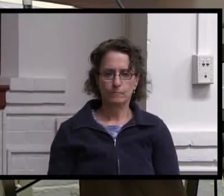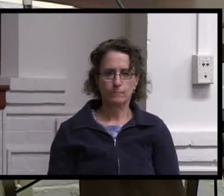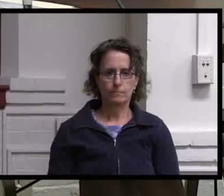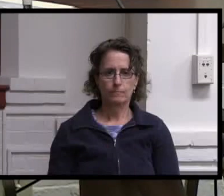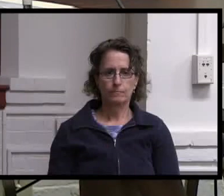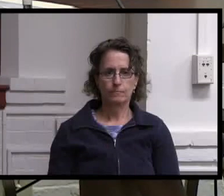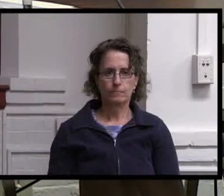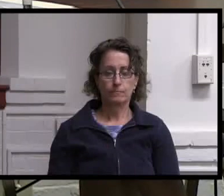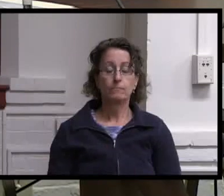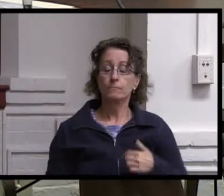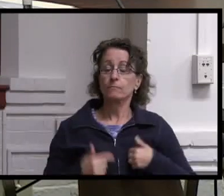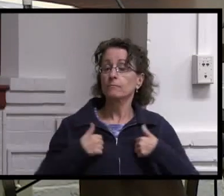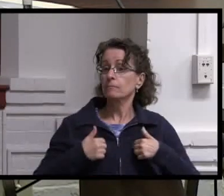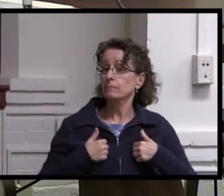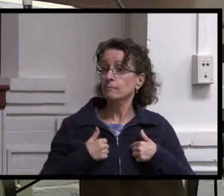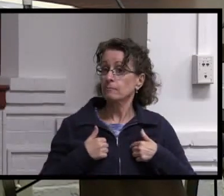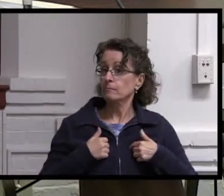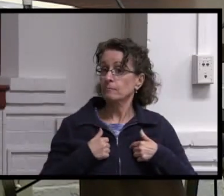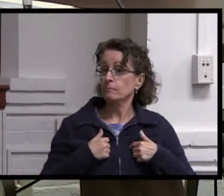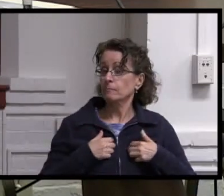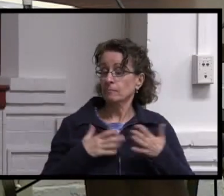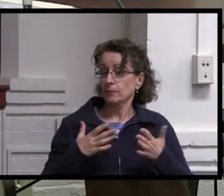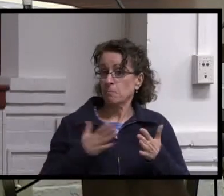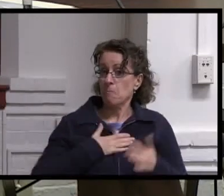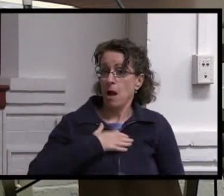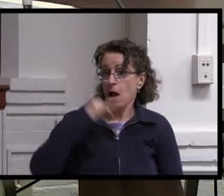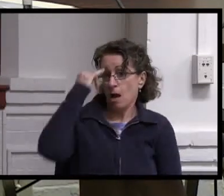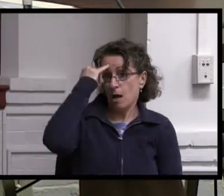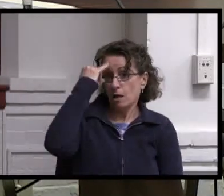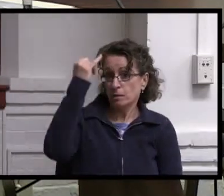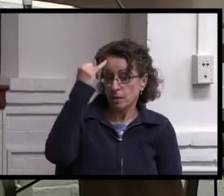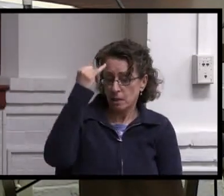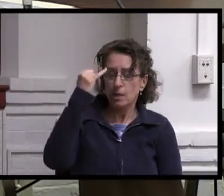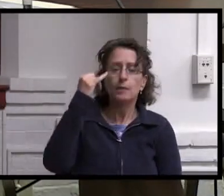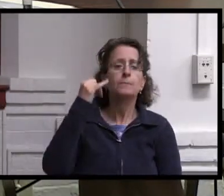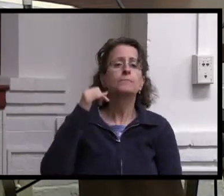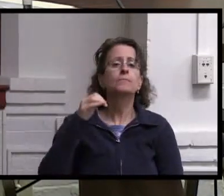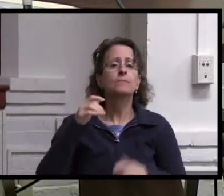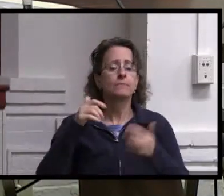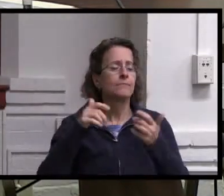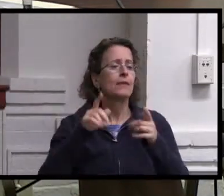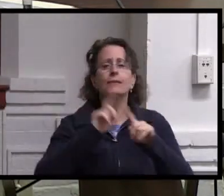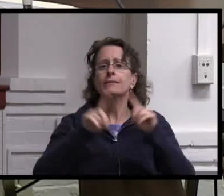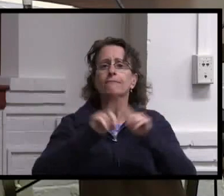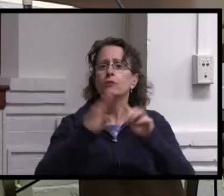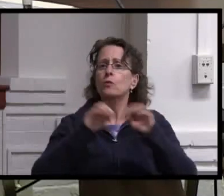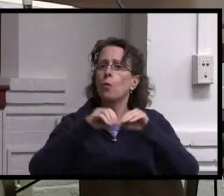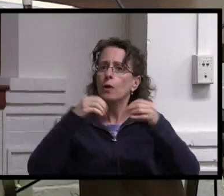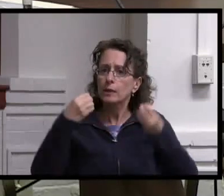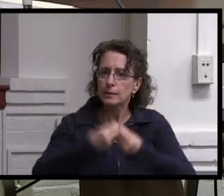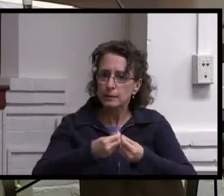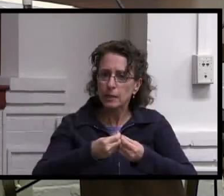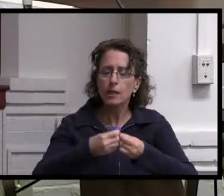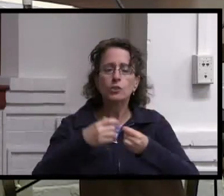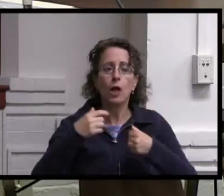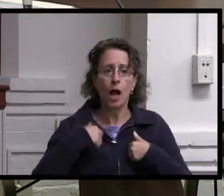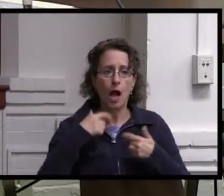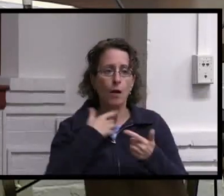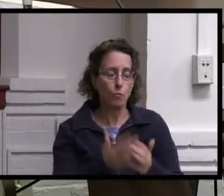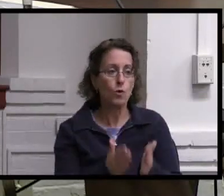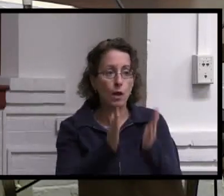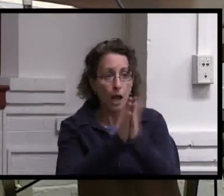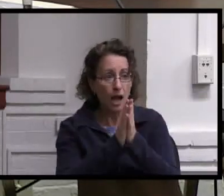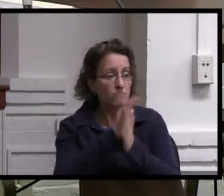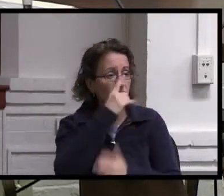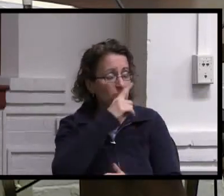ask these different agencies and organizations if they would be willing to donate, if you will, or volunteer an